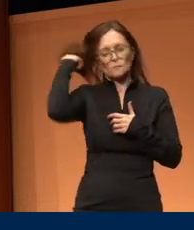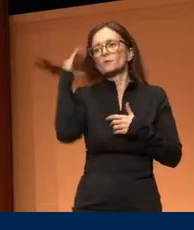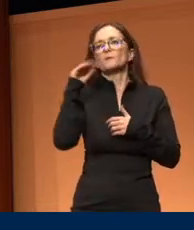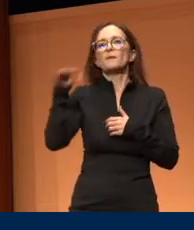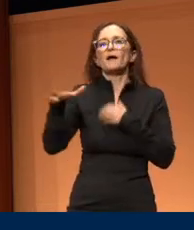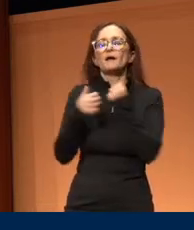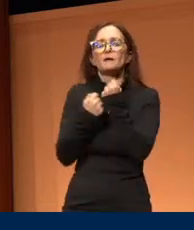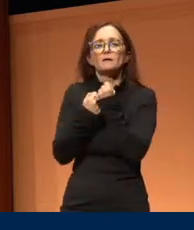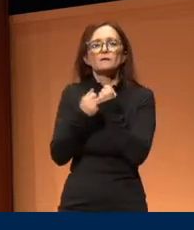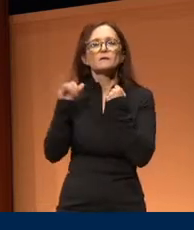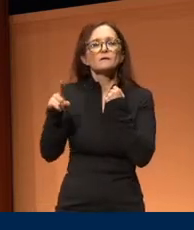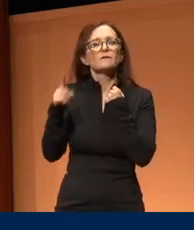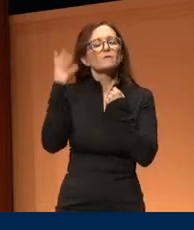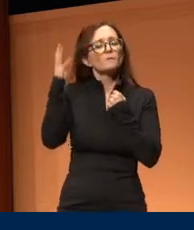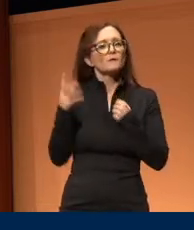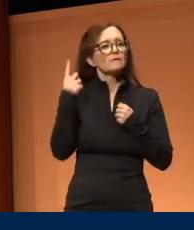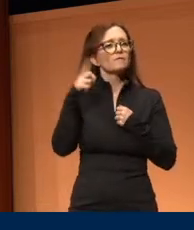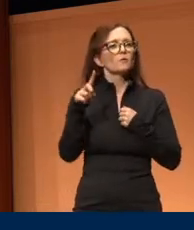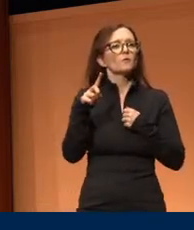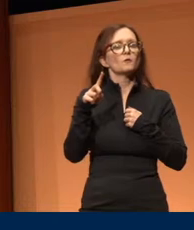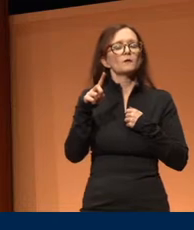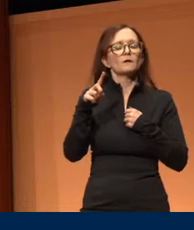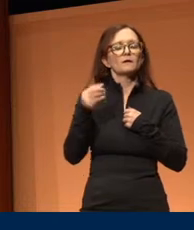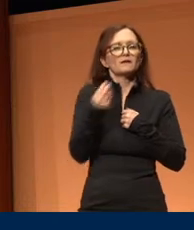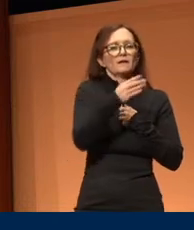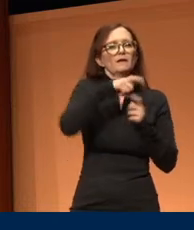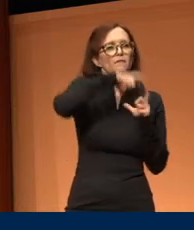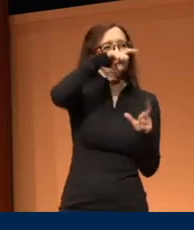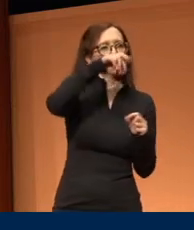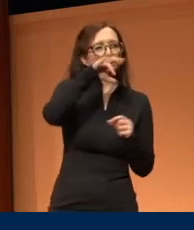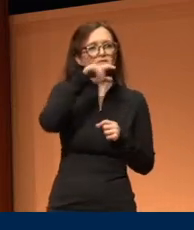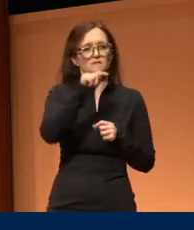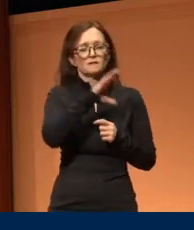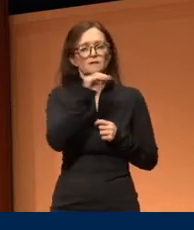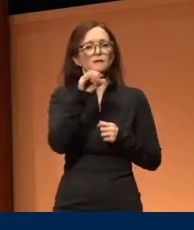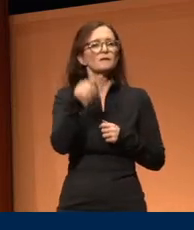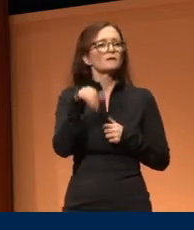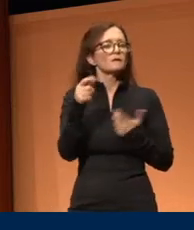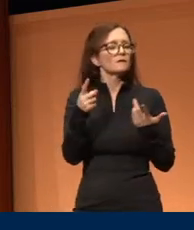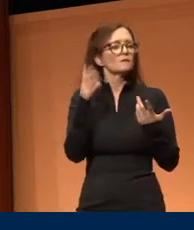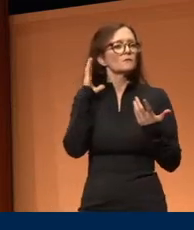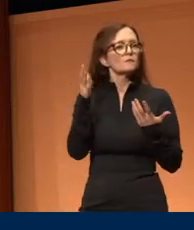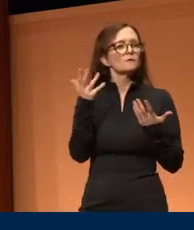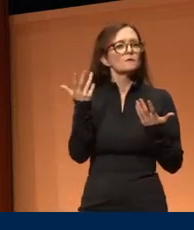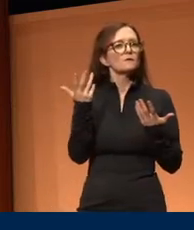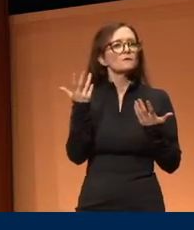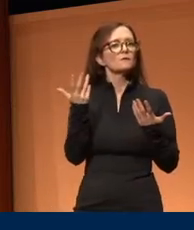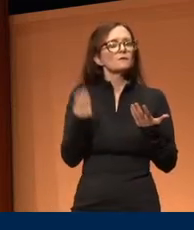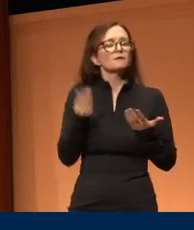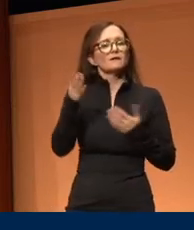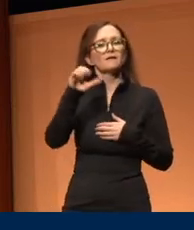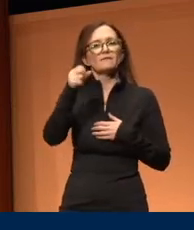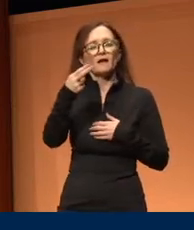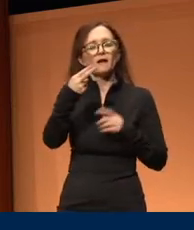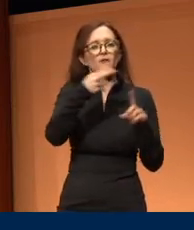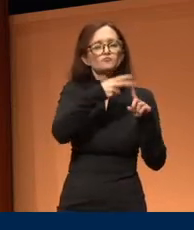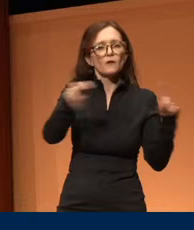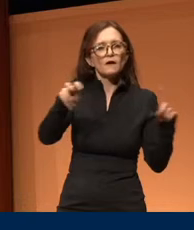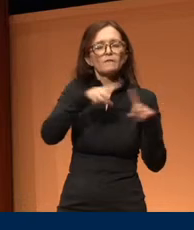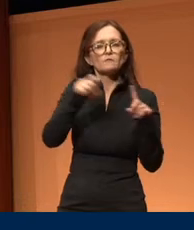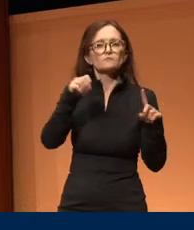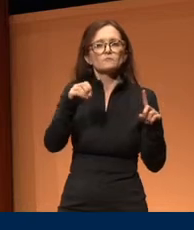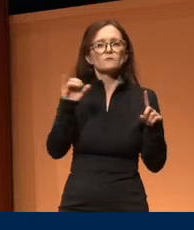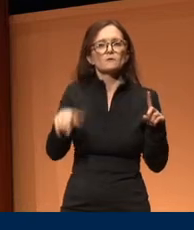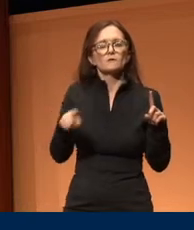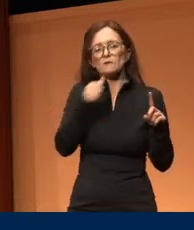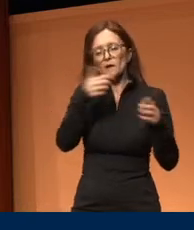upon the presentation of a receipt. And I think that's idiotic and that they should just pay, give a cash transfer, because of course women do